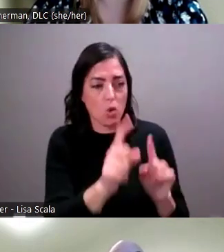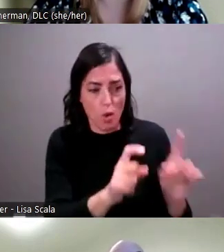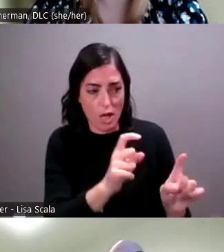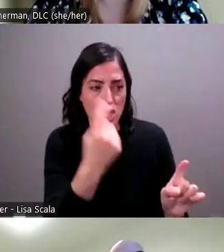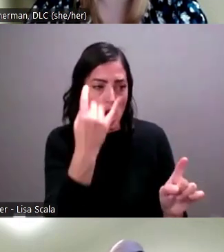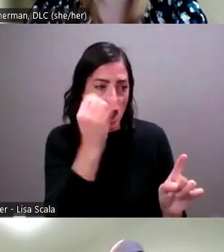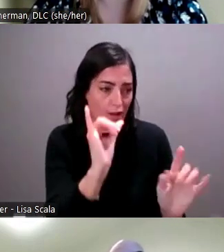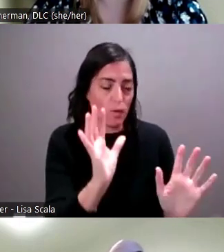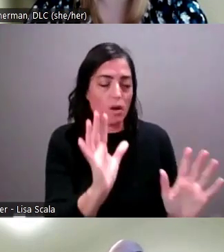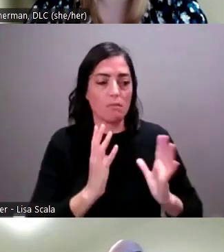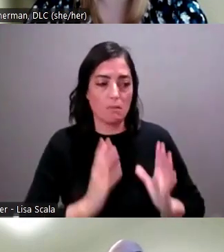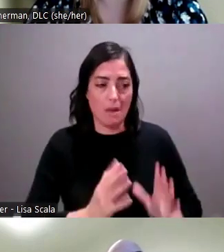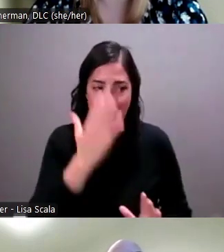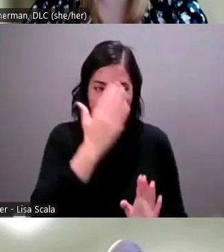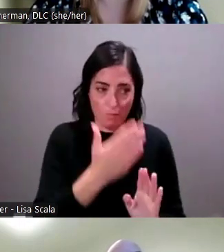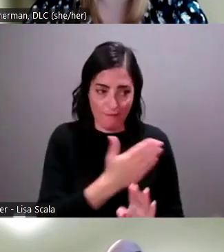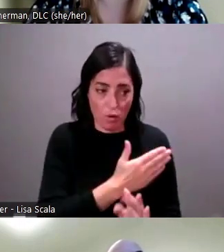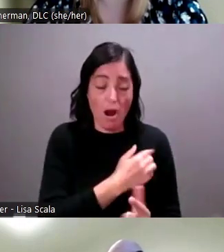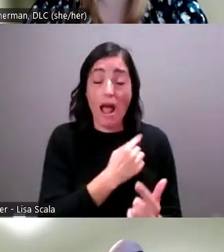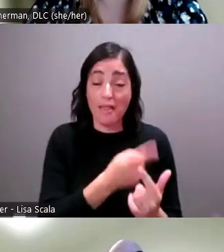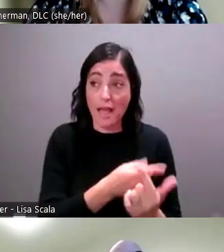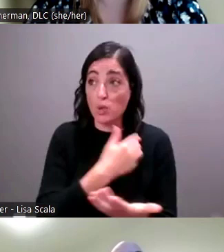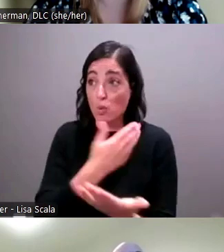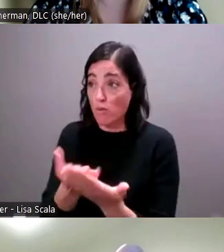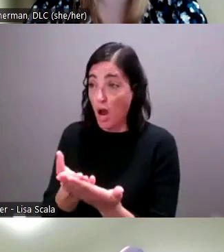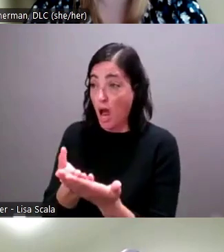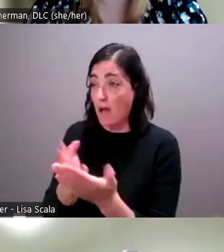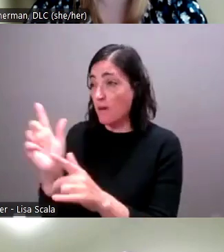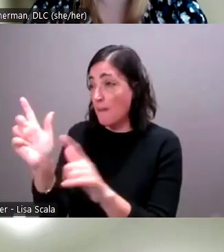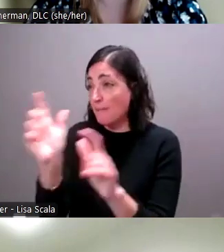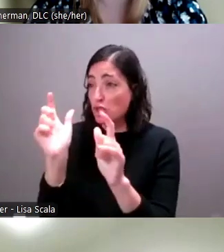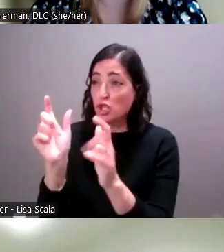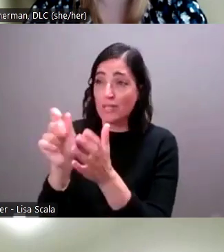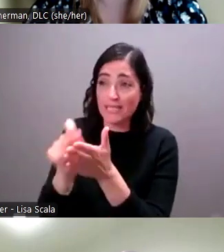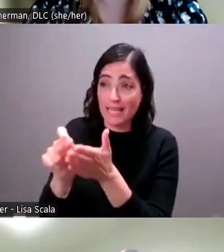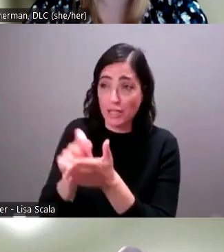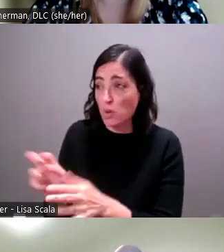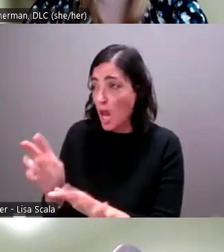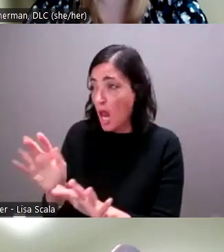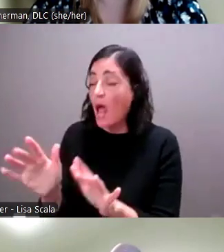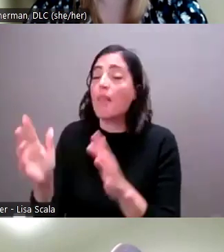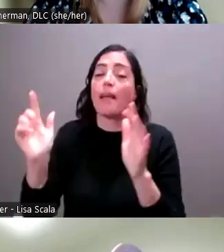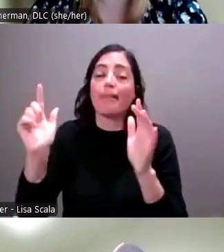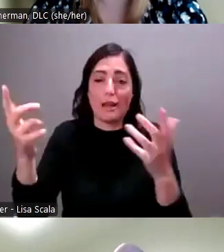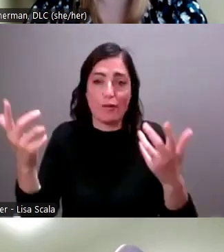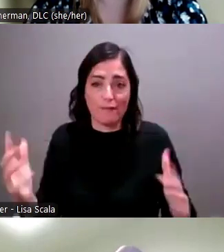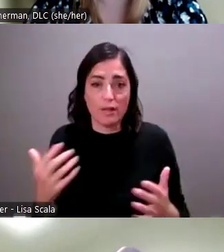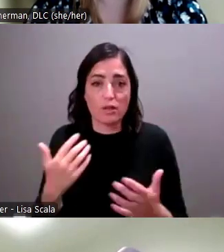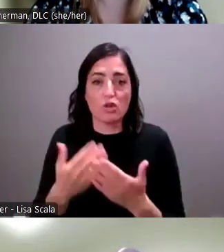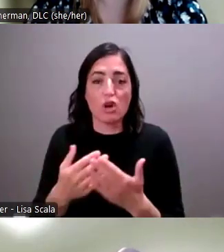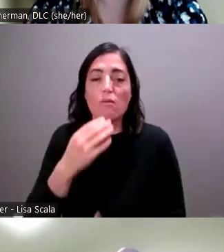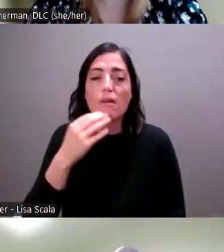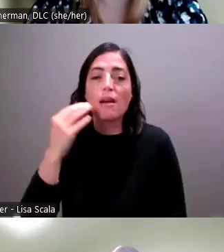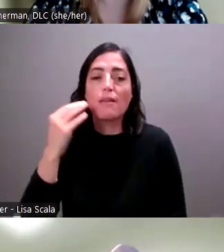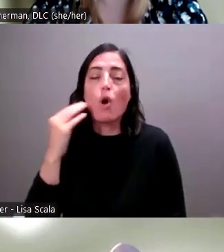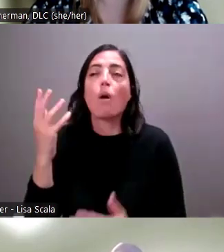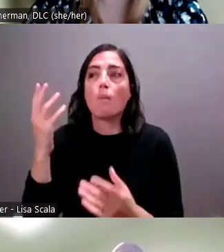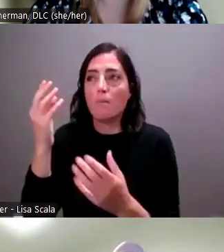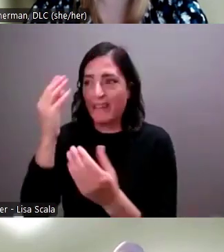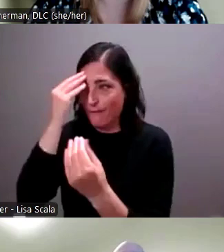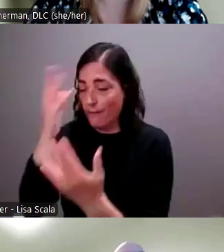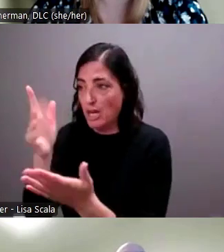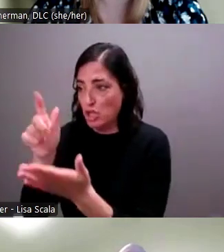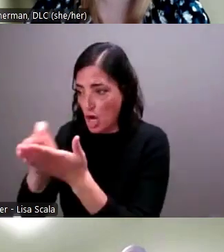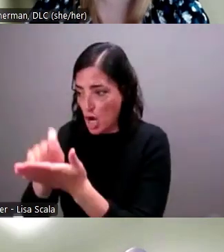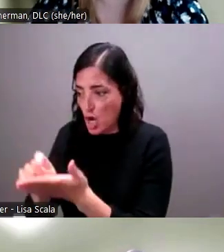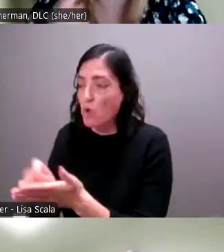that you should be looking for, and then you could always take notes, take pictures, and then go back when you get home and transfer that